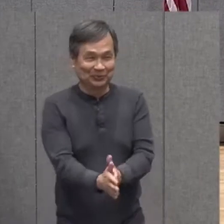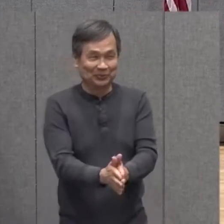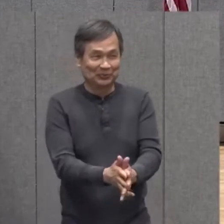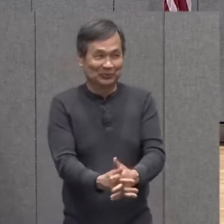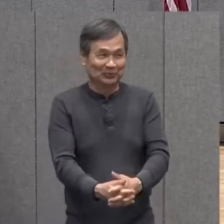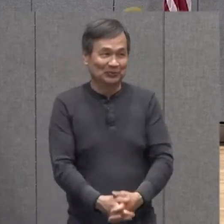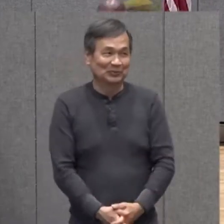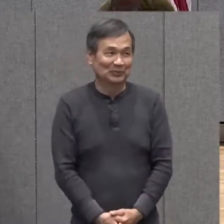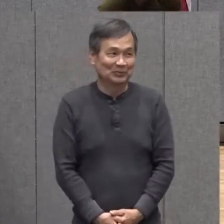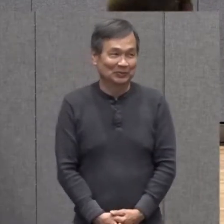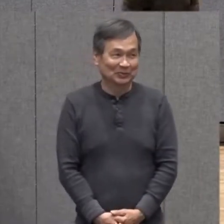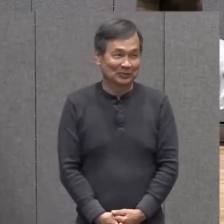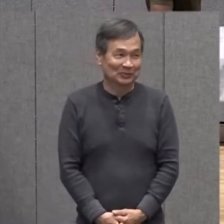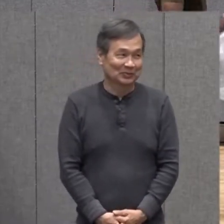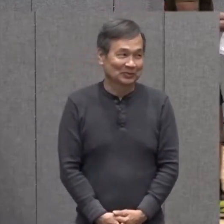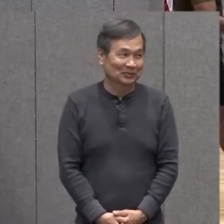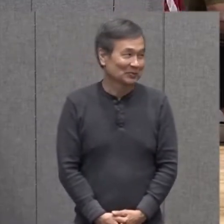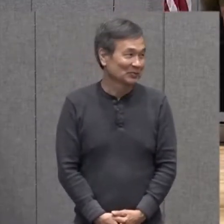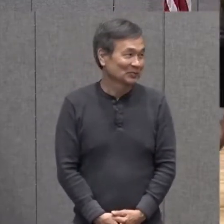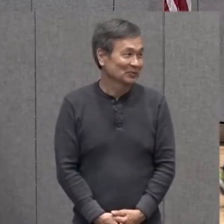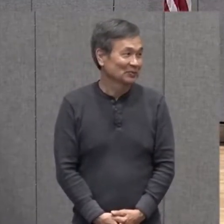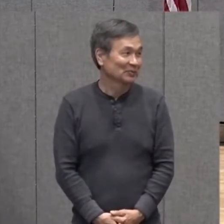3 bolsas. Ahora sí es un reto mucho más grande.